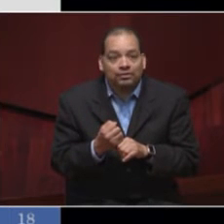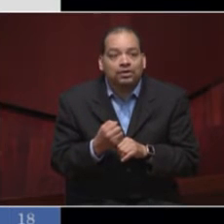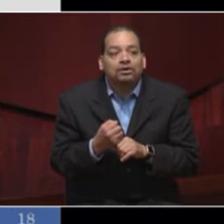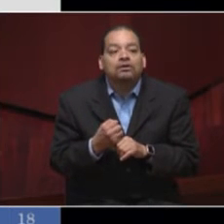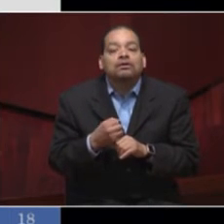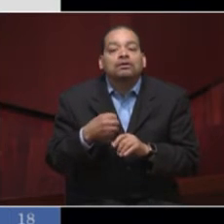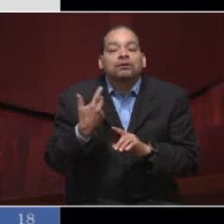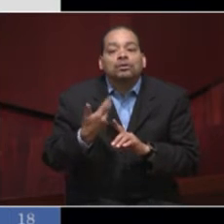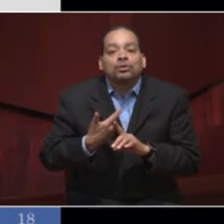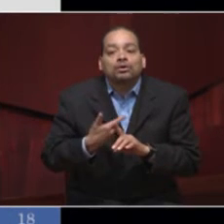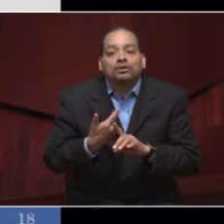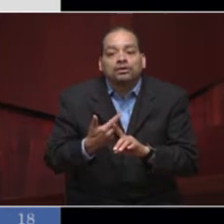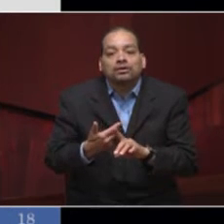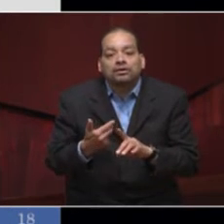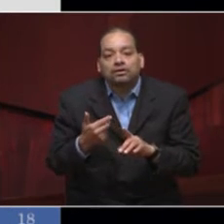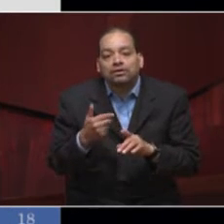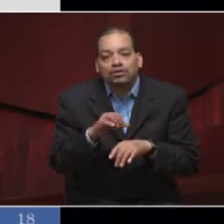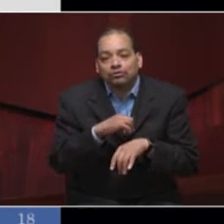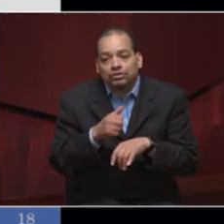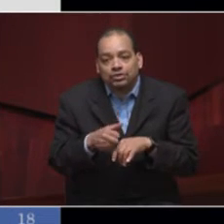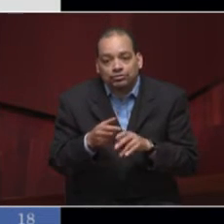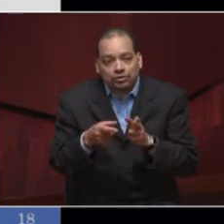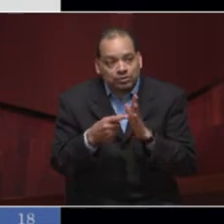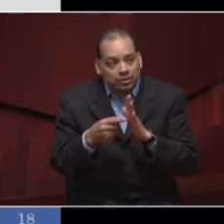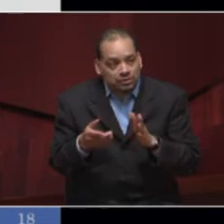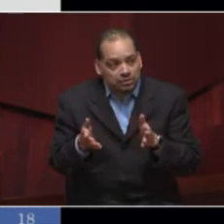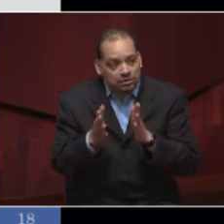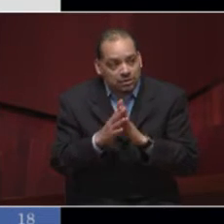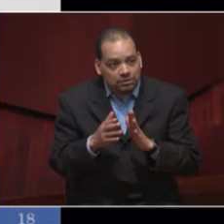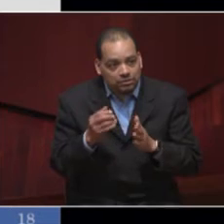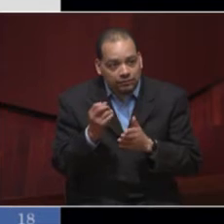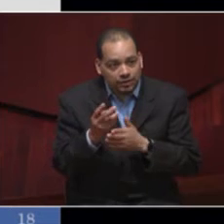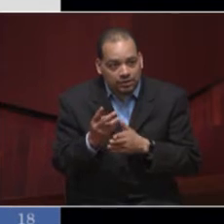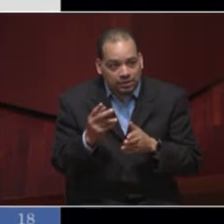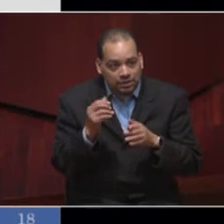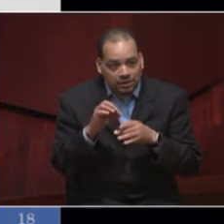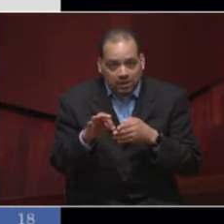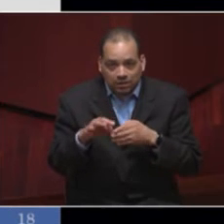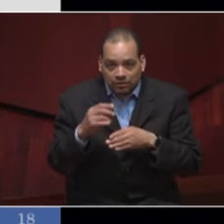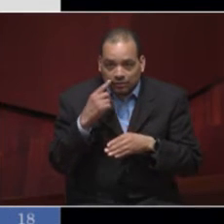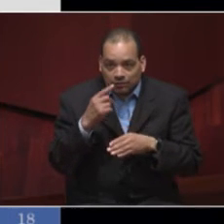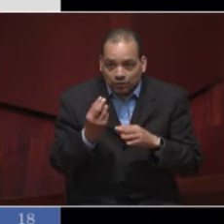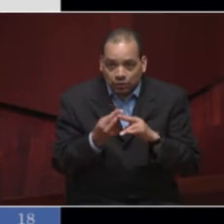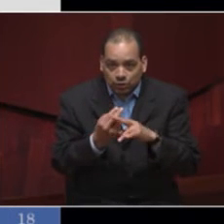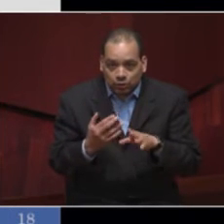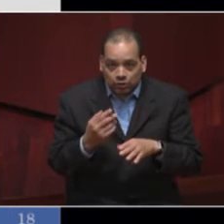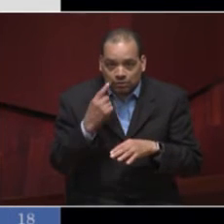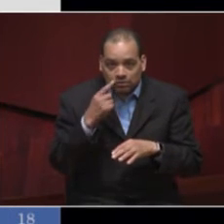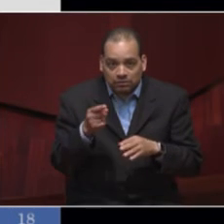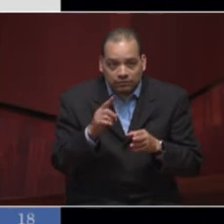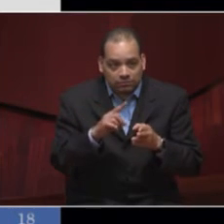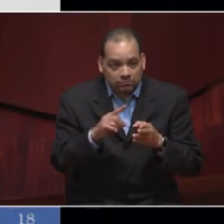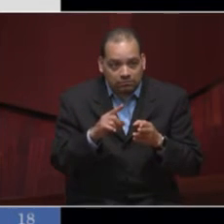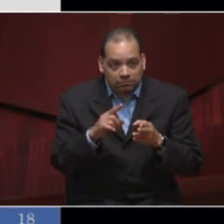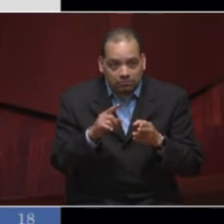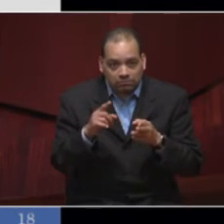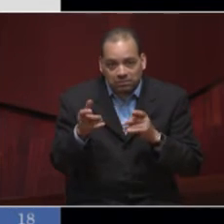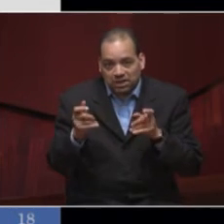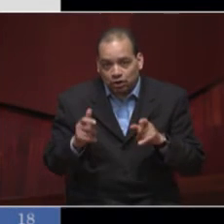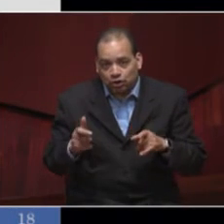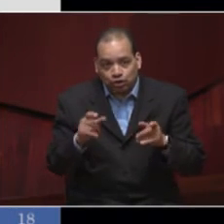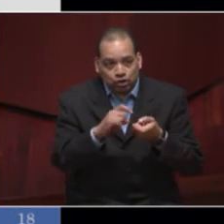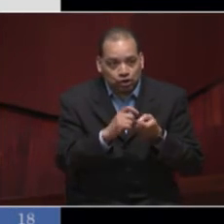request and ask to validate the accounts of their users. And if the manager changes by moving to another